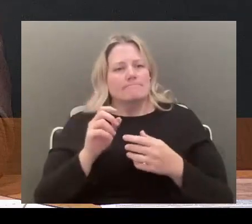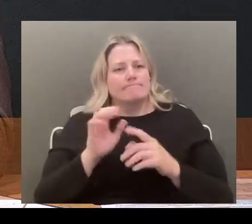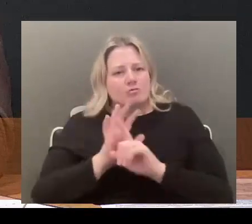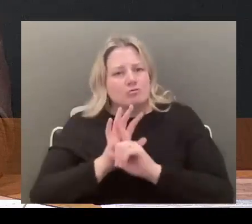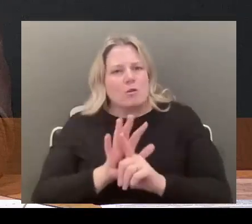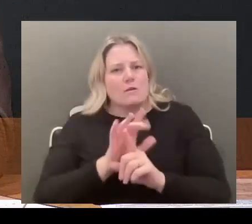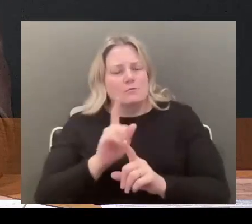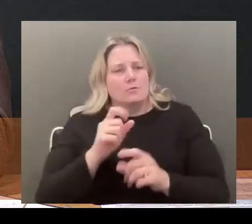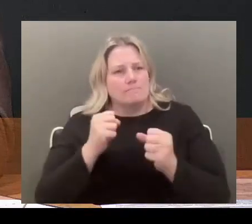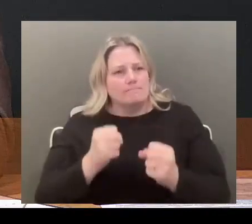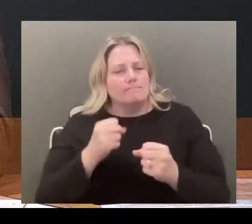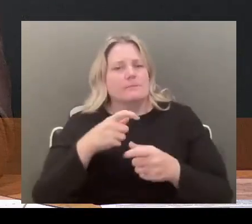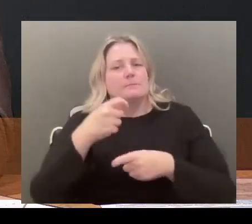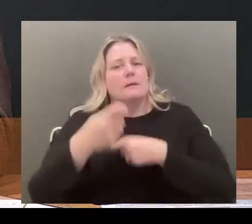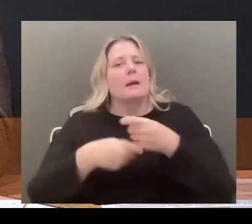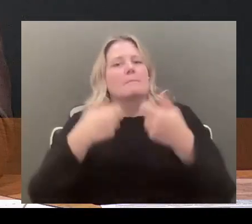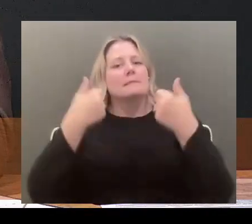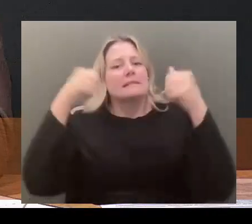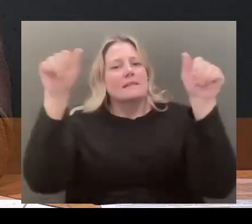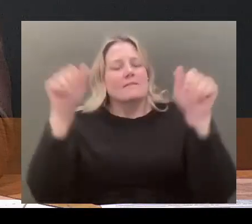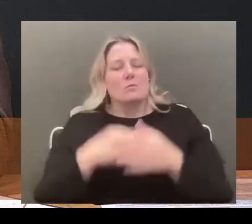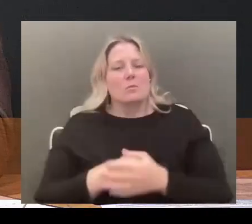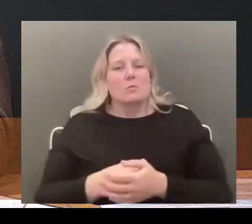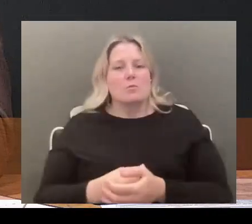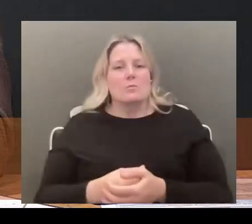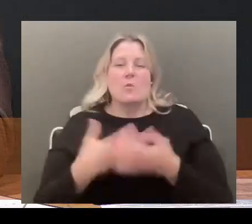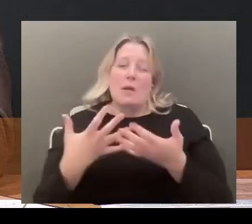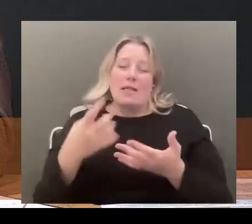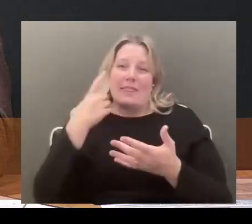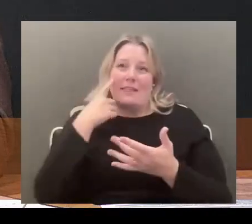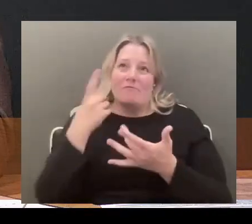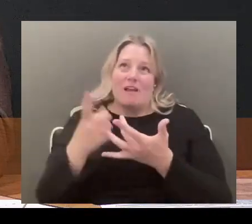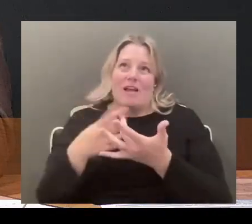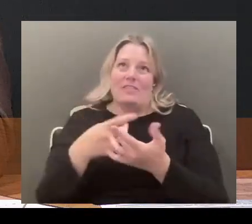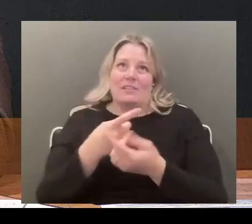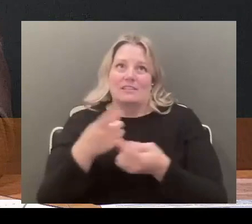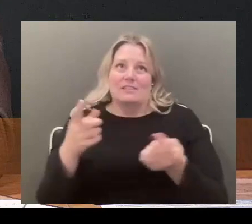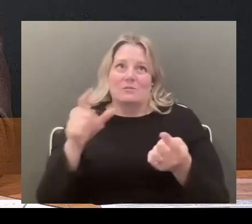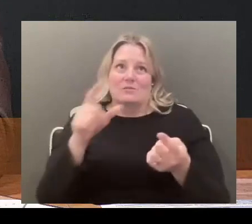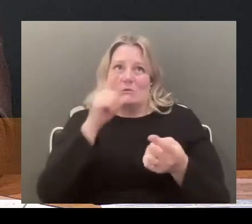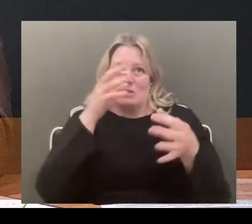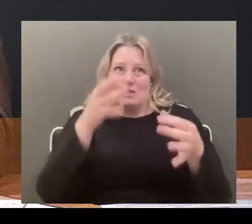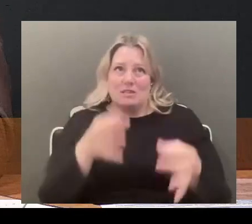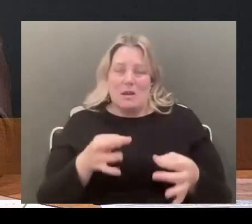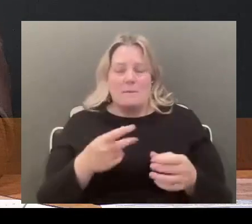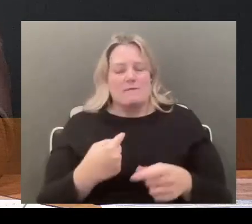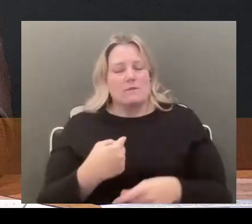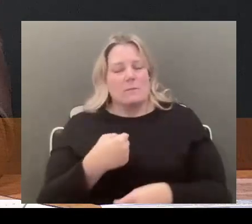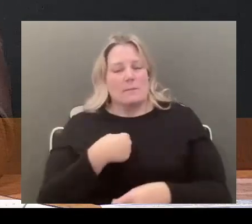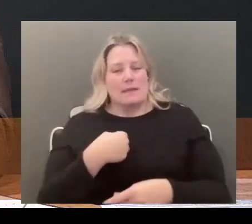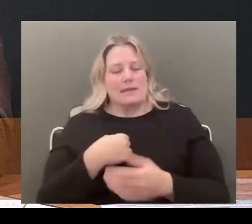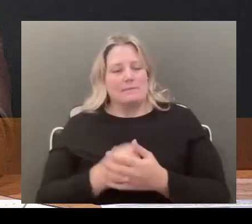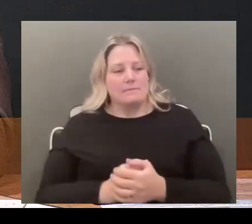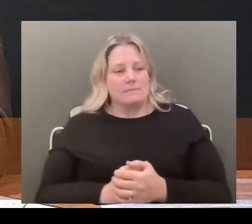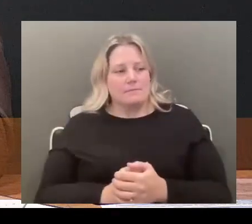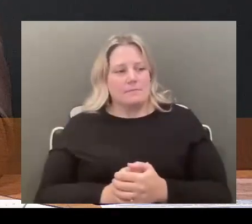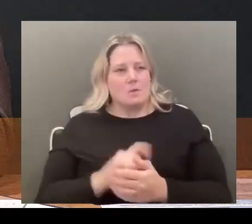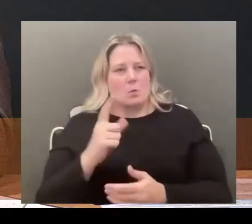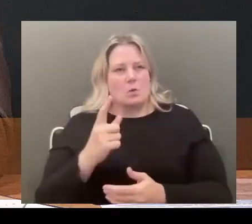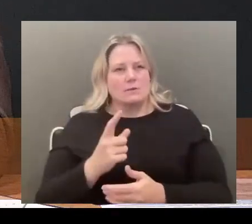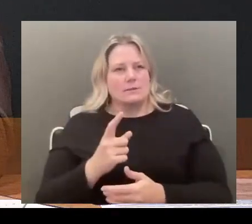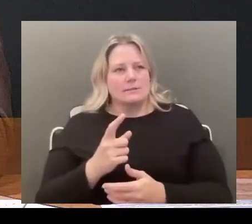I think it's for others to determine that, but I choose to judge. What drives me to be successful